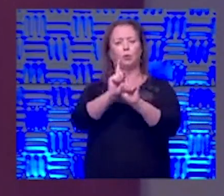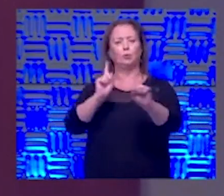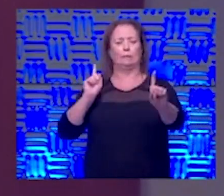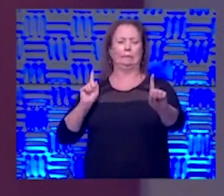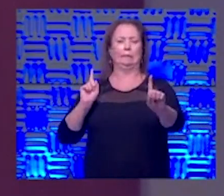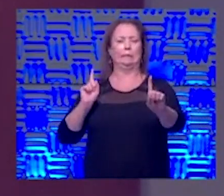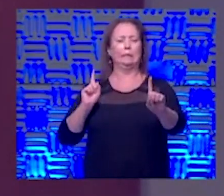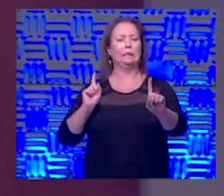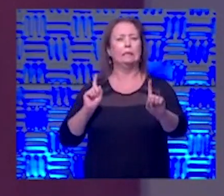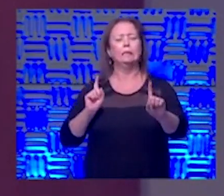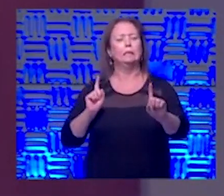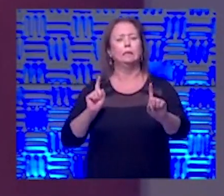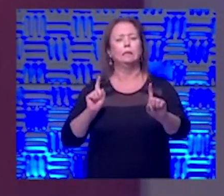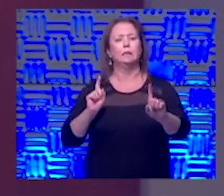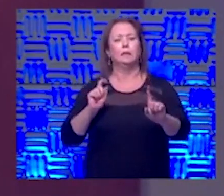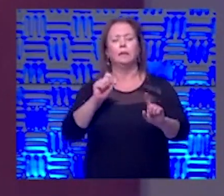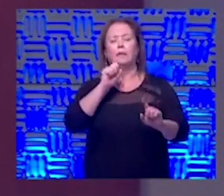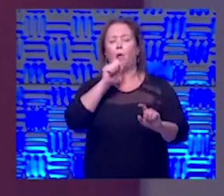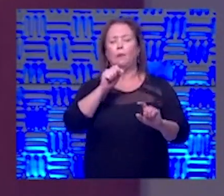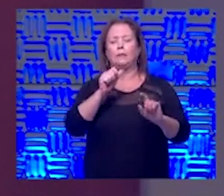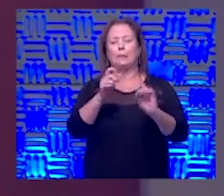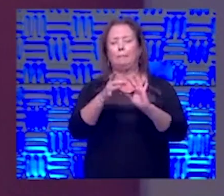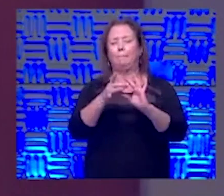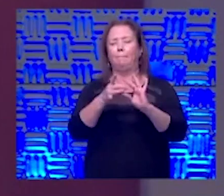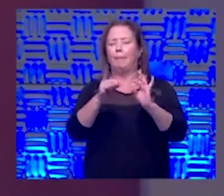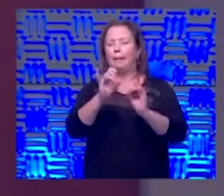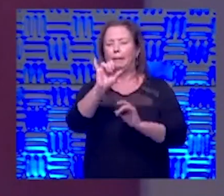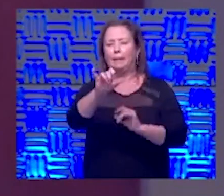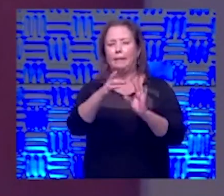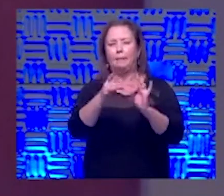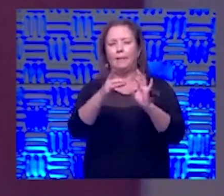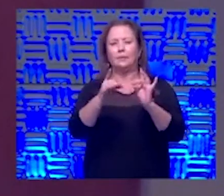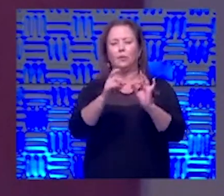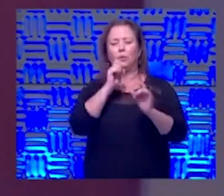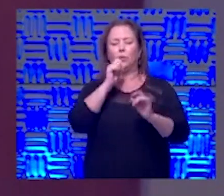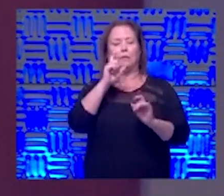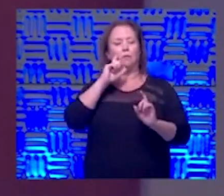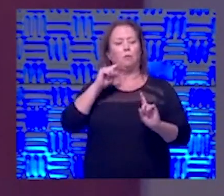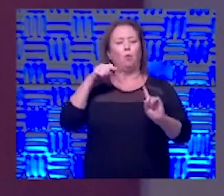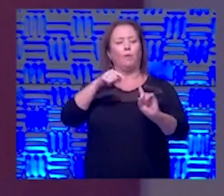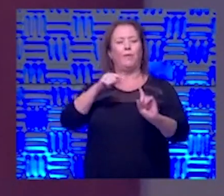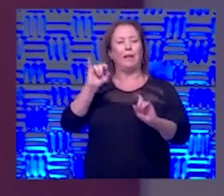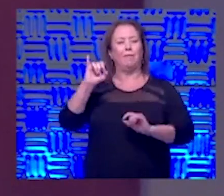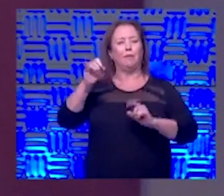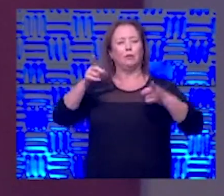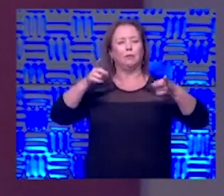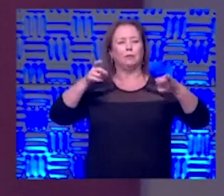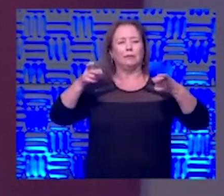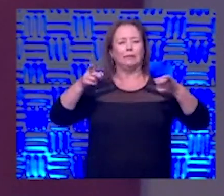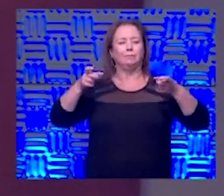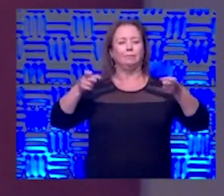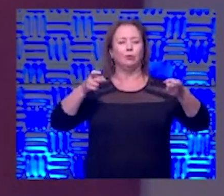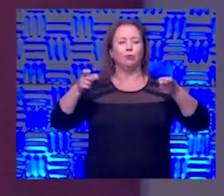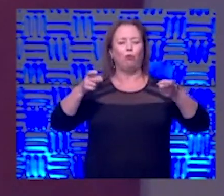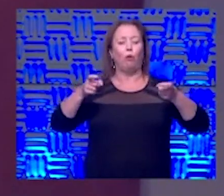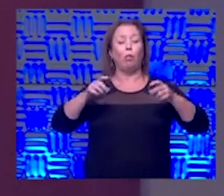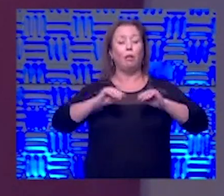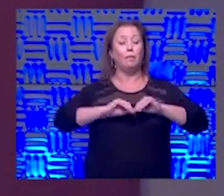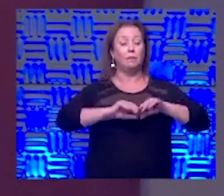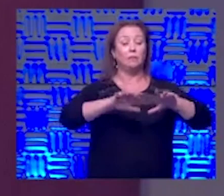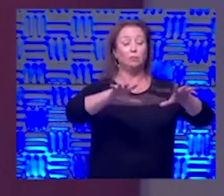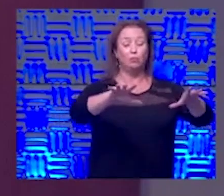that wasn't meant to mean like that. It was more of an epidemiologic statement to say, well, probably the spread